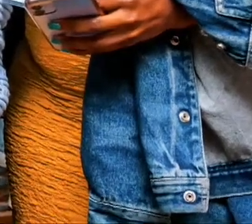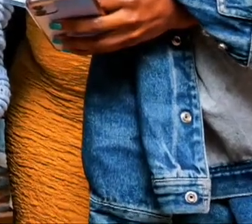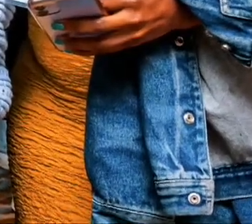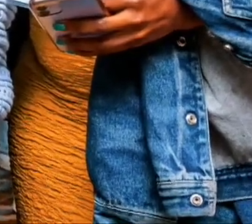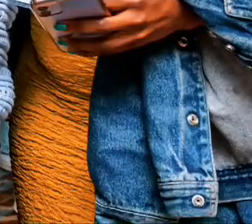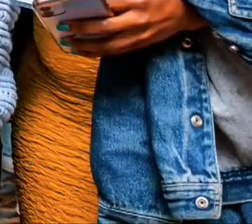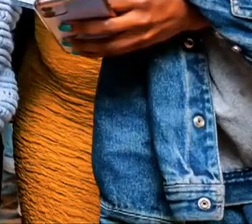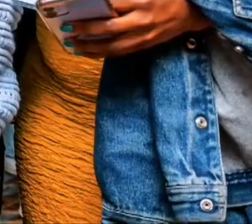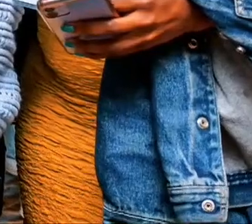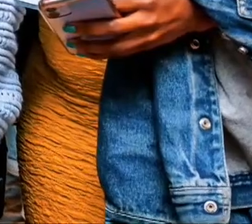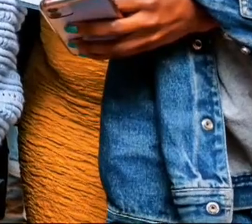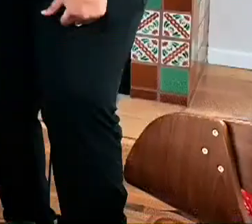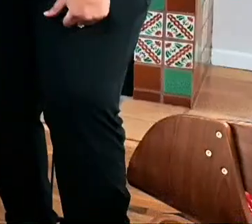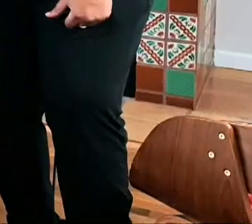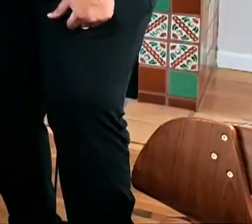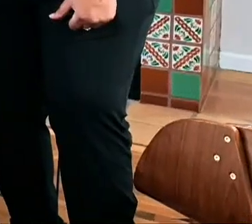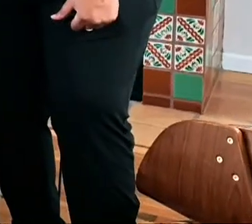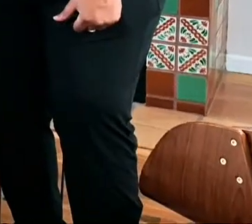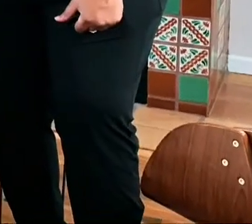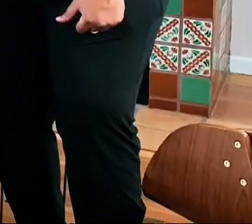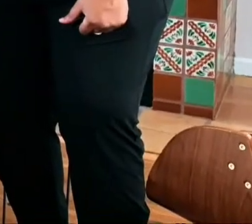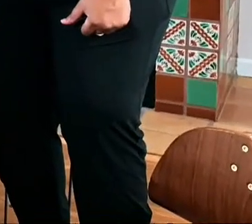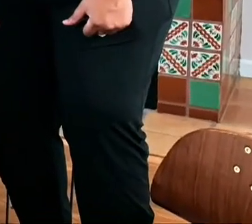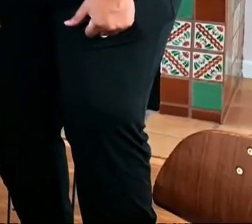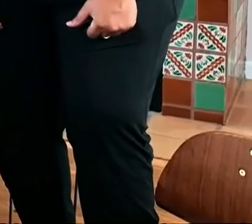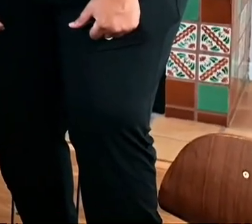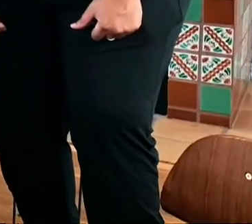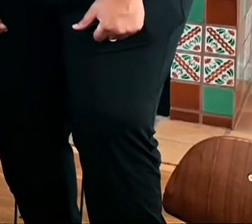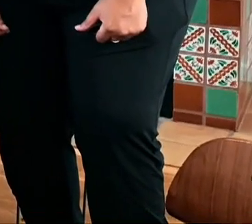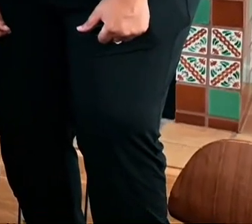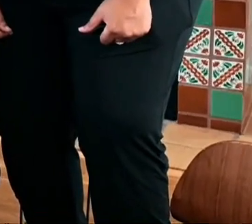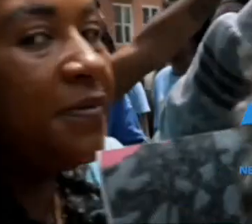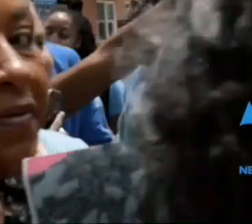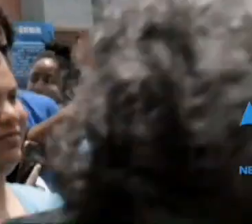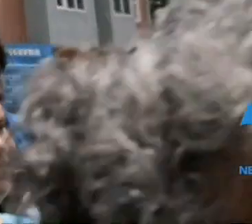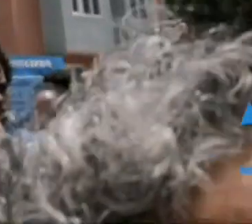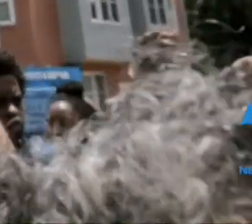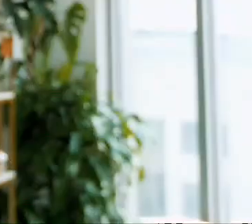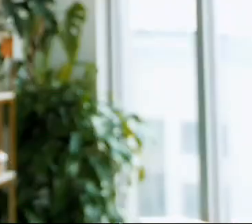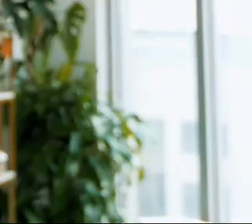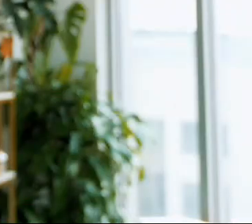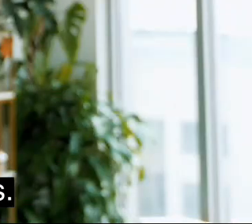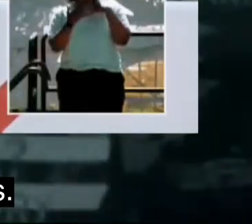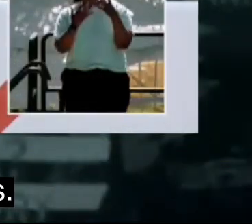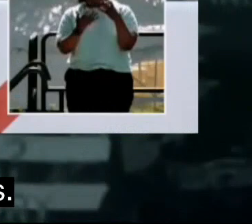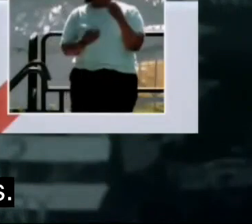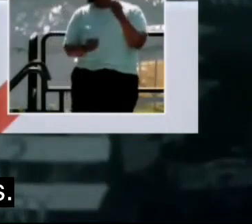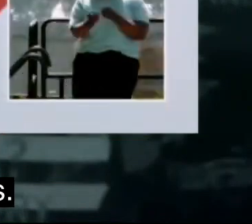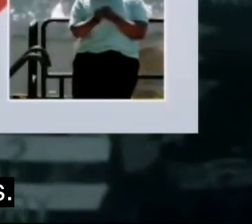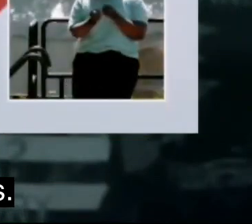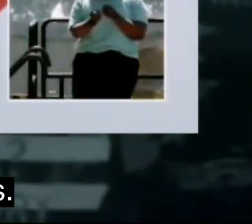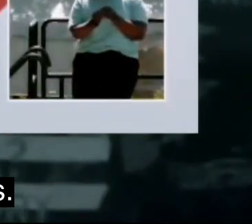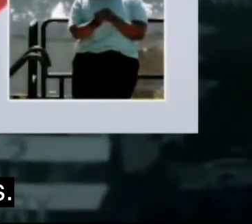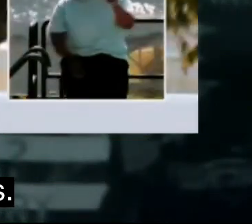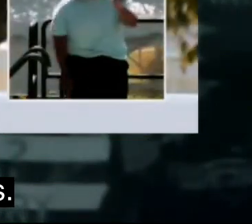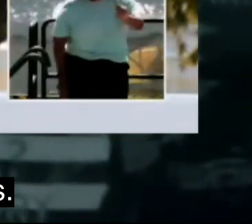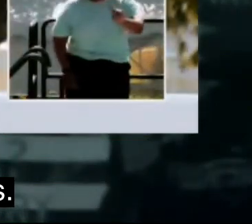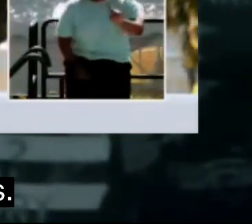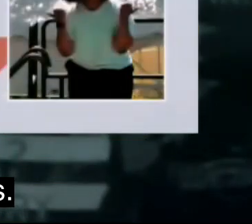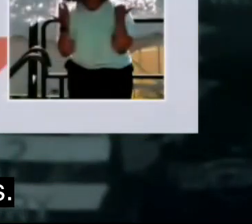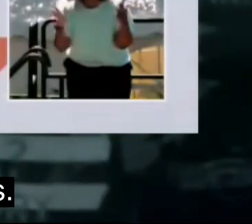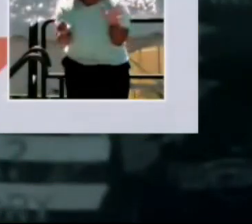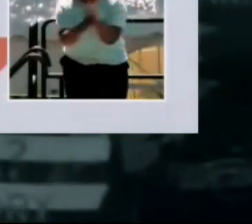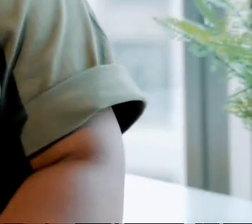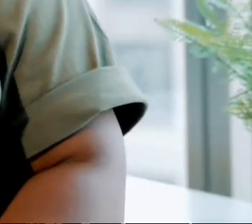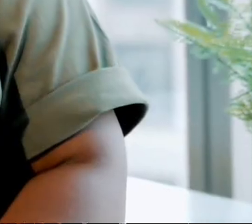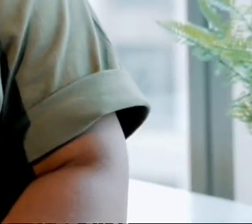members and allies all over the country to create unique pathways to shift the material conditions for us. Black feminists have always had the